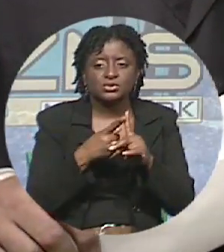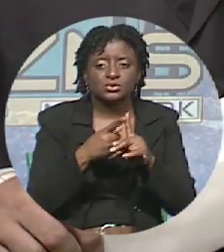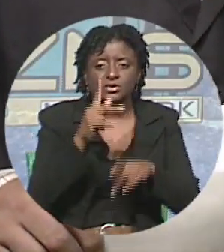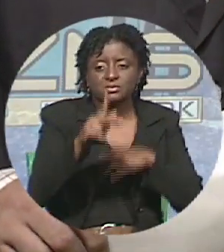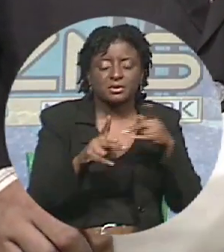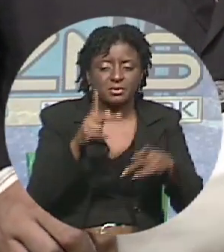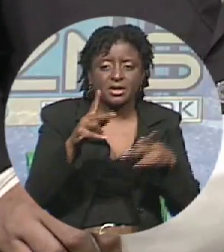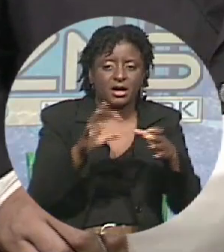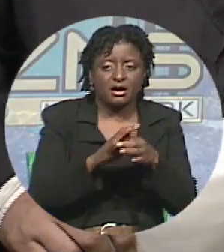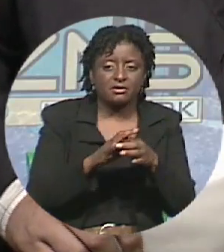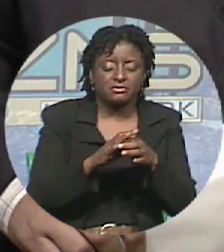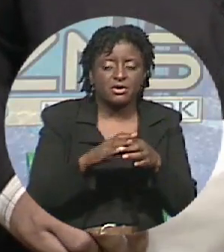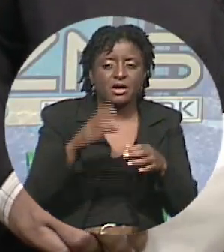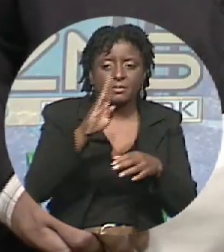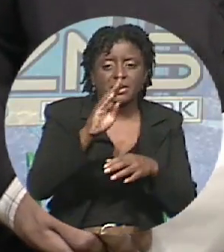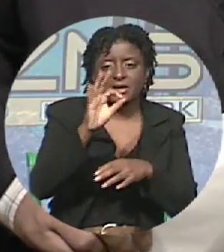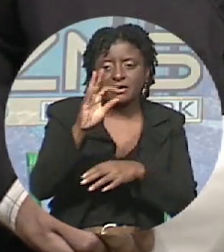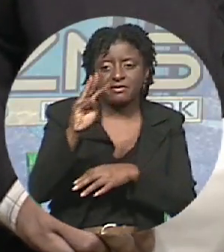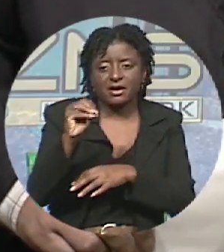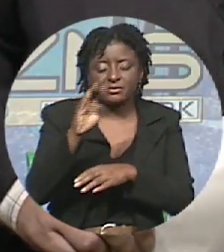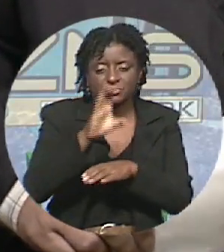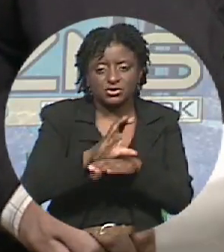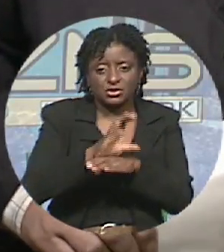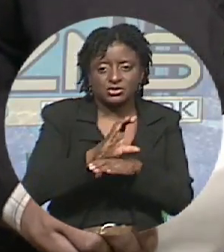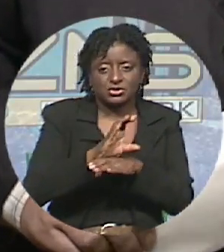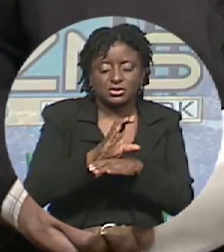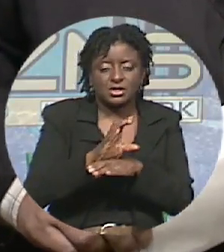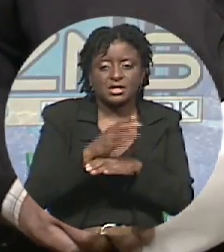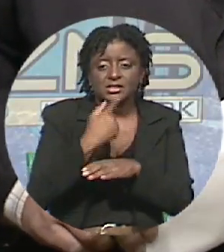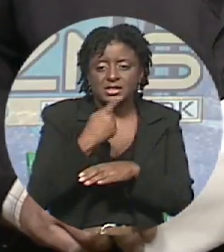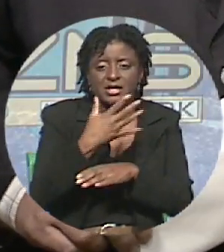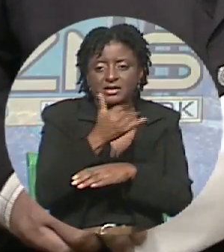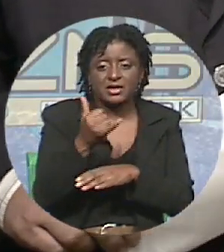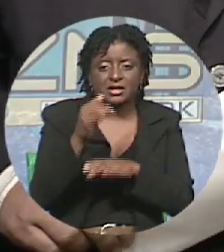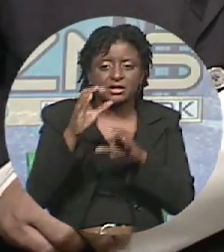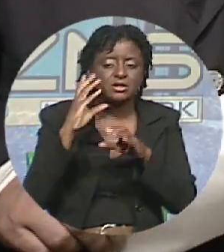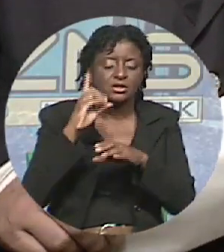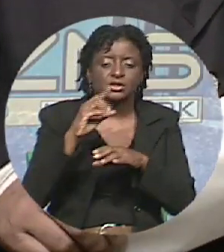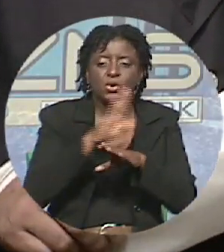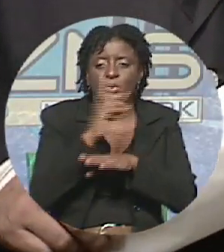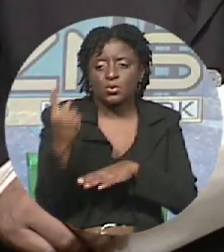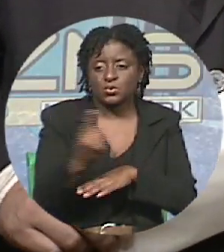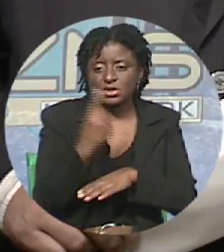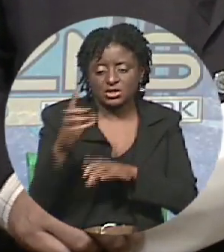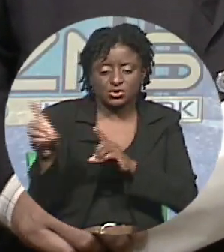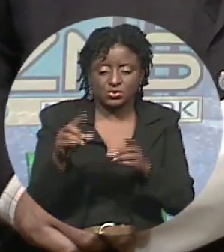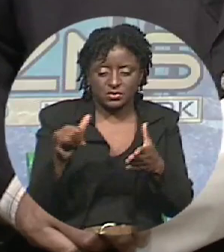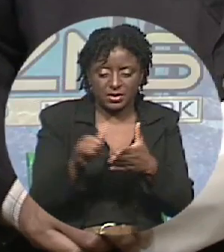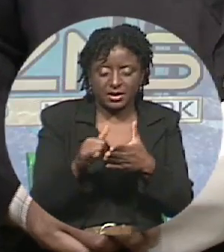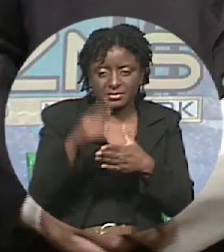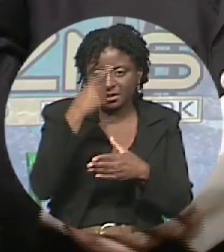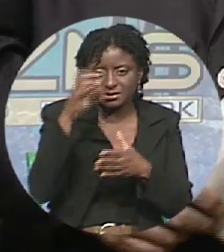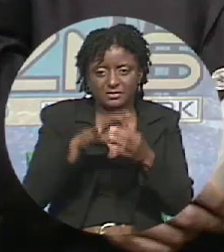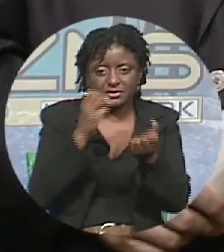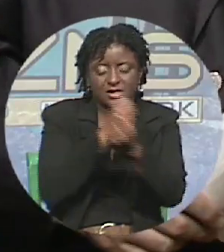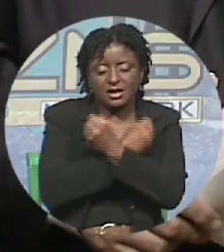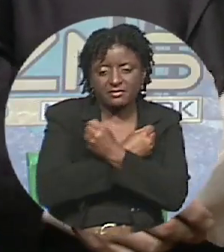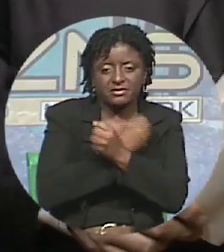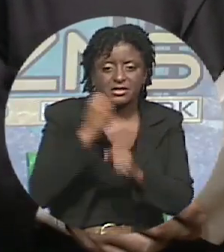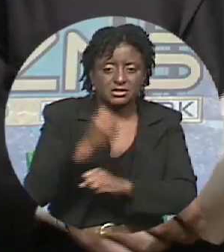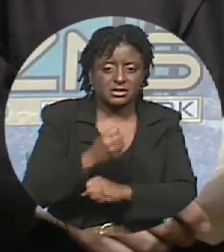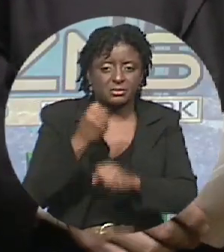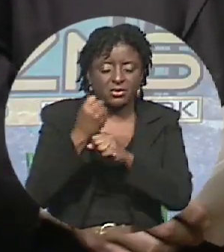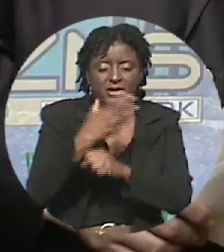Ministries International this weekend, saying they were only able to do so as a result of love, support, and prayer from their church